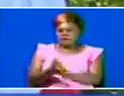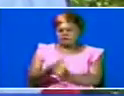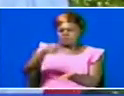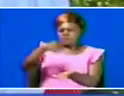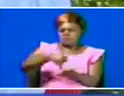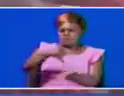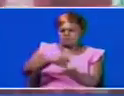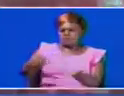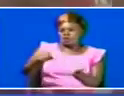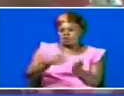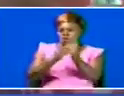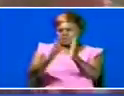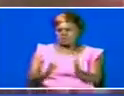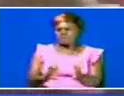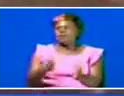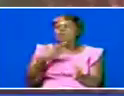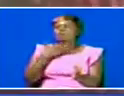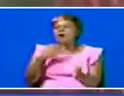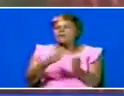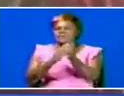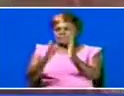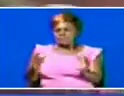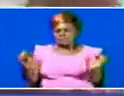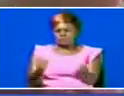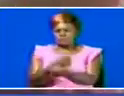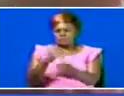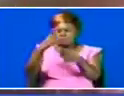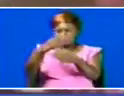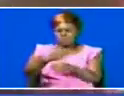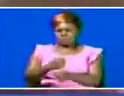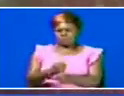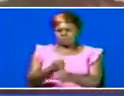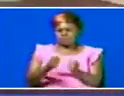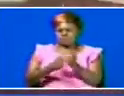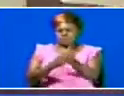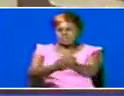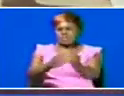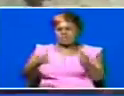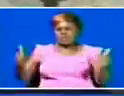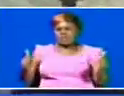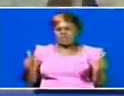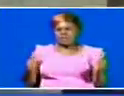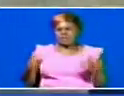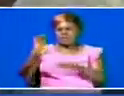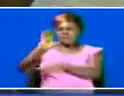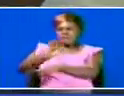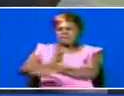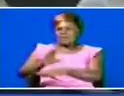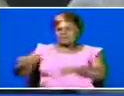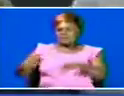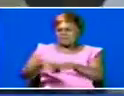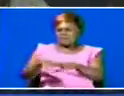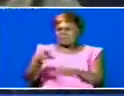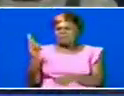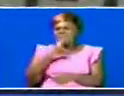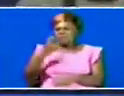church leaders. They now claim their leaders cannot be trusted to offer leadership. Church members are threatened to form